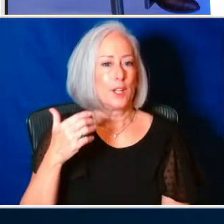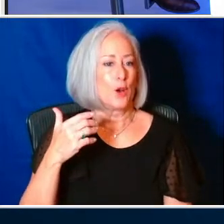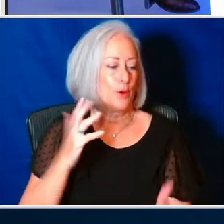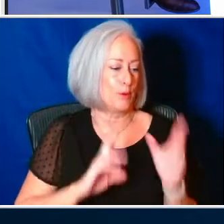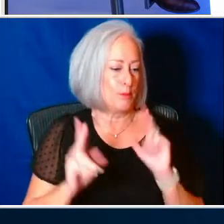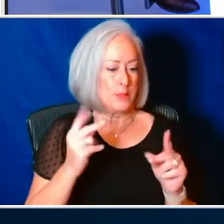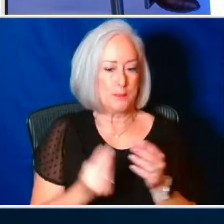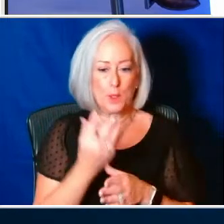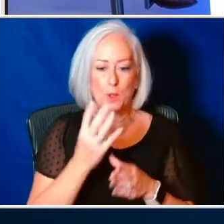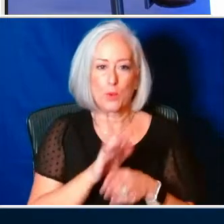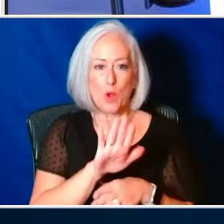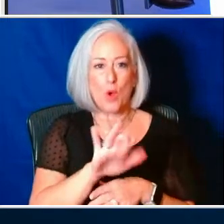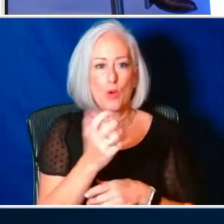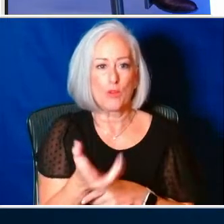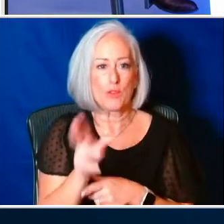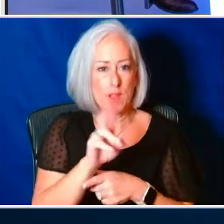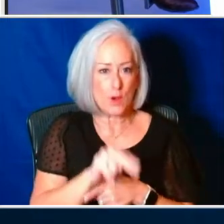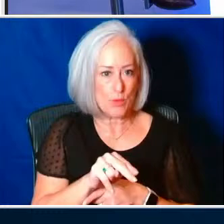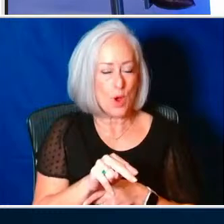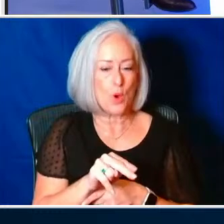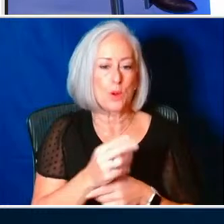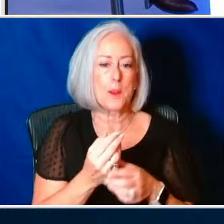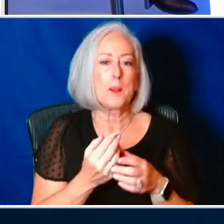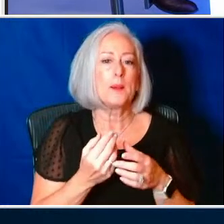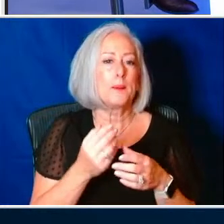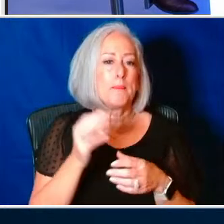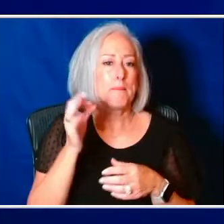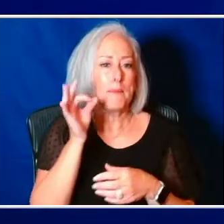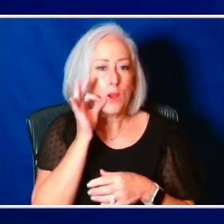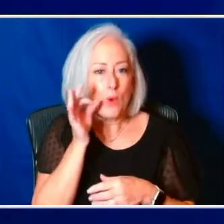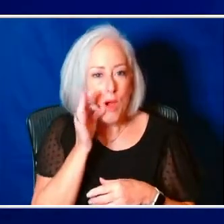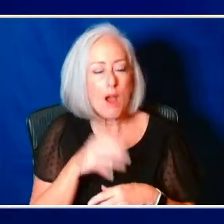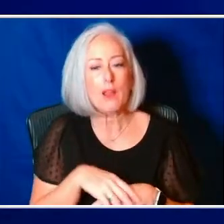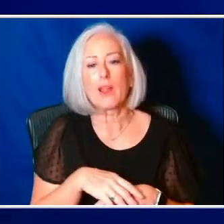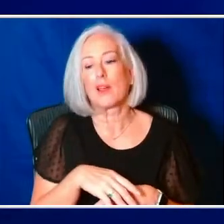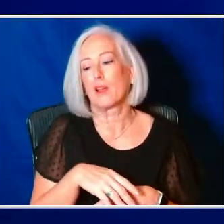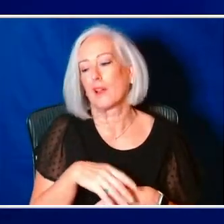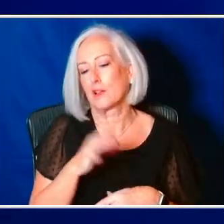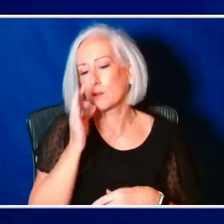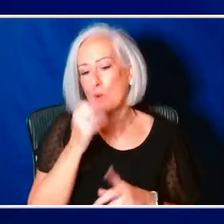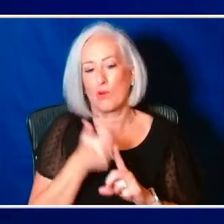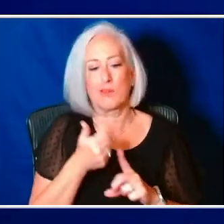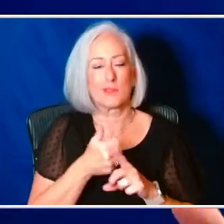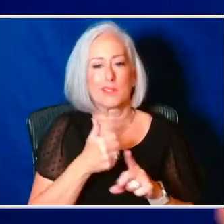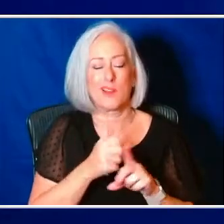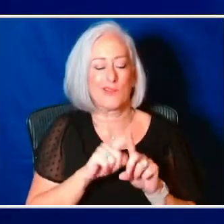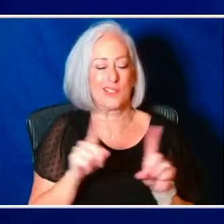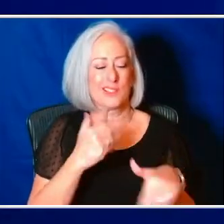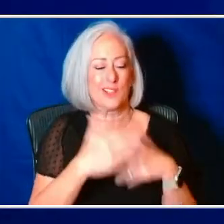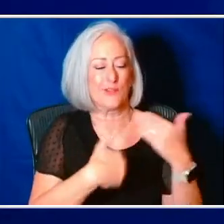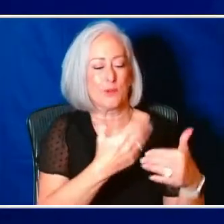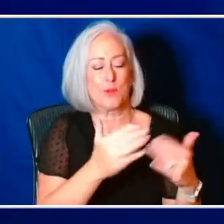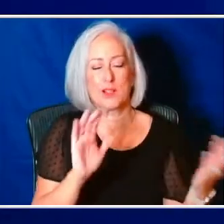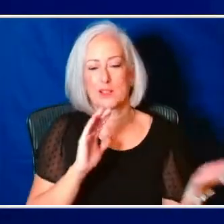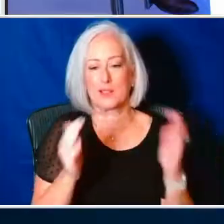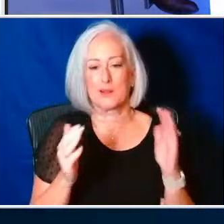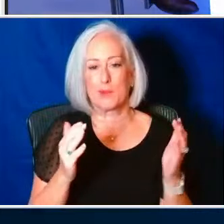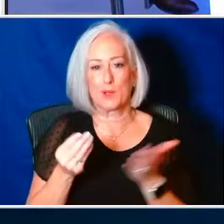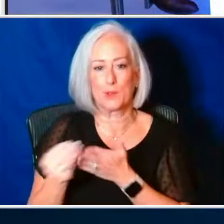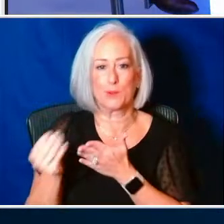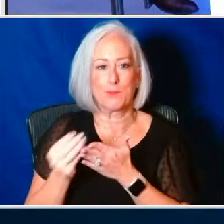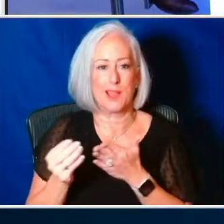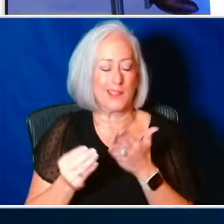own marijuana and smoke it. And again, it's a whole different process like that, and it becomes widely variable.